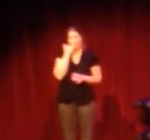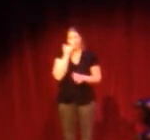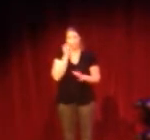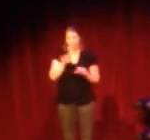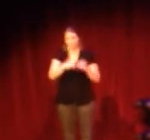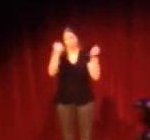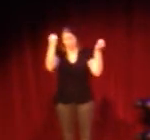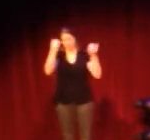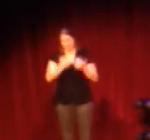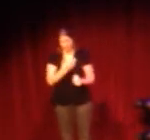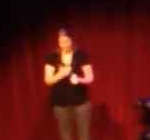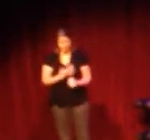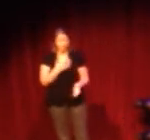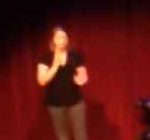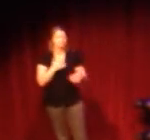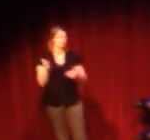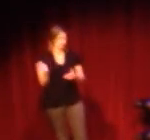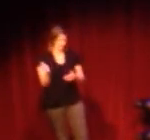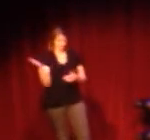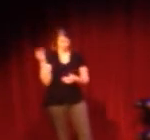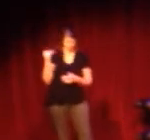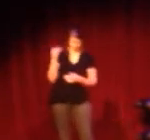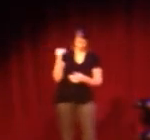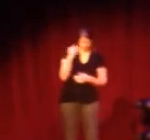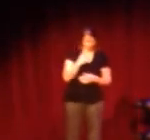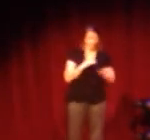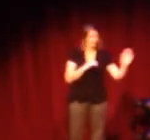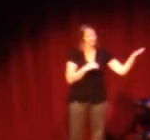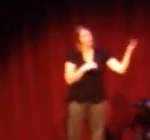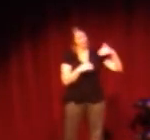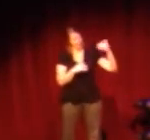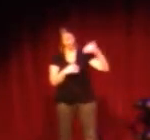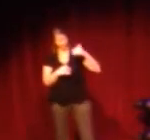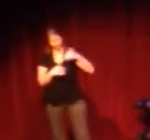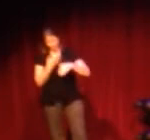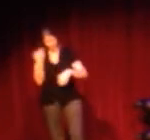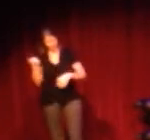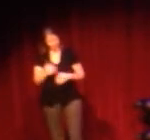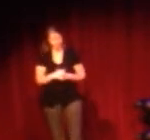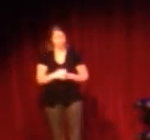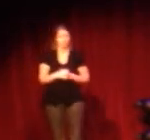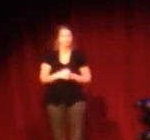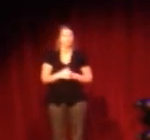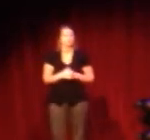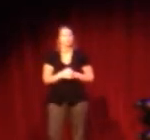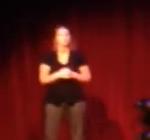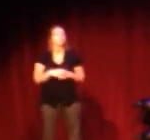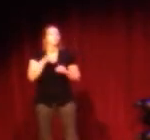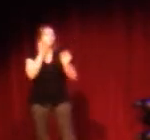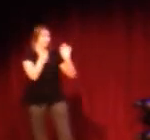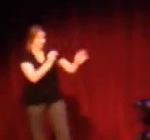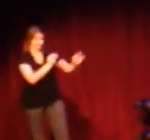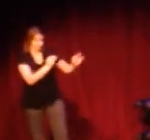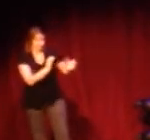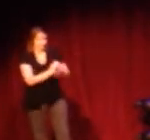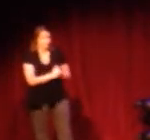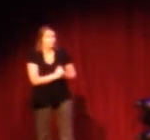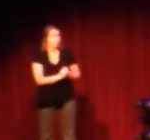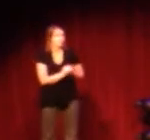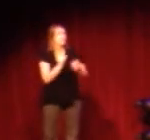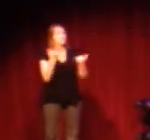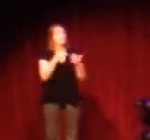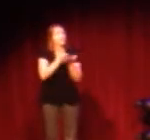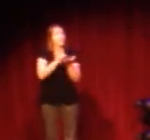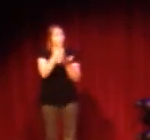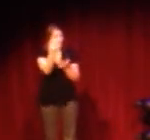Right. Come on this way. Cool. Actually, no. How about over here? Yeah. How about over here? Yeah. Very good. Okay. So all you're going to do is